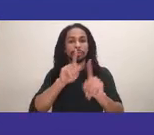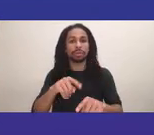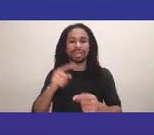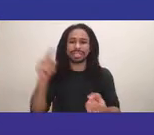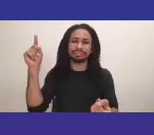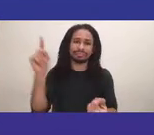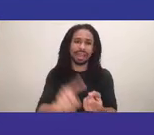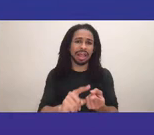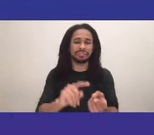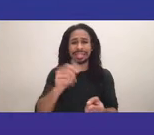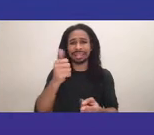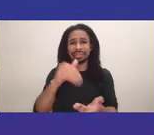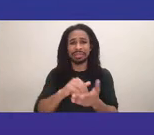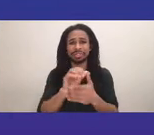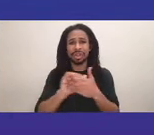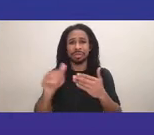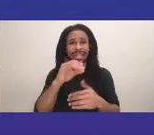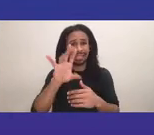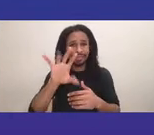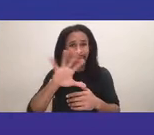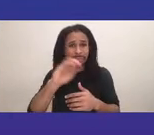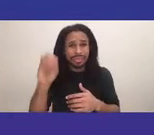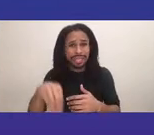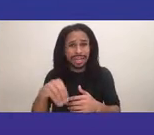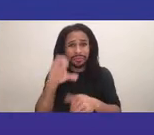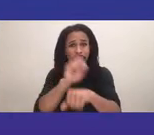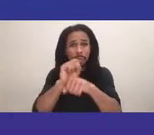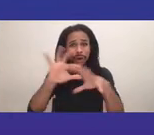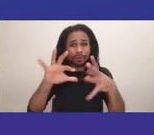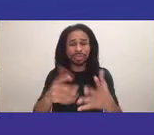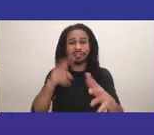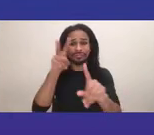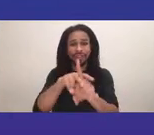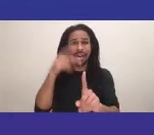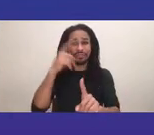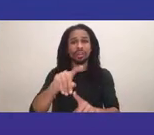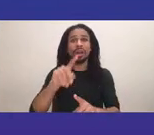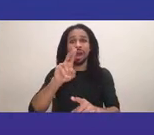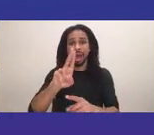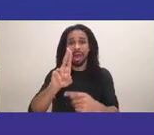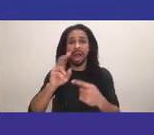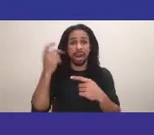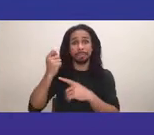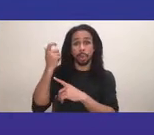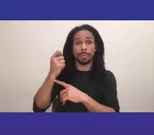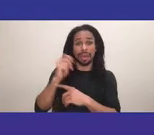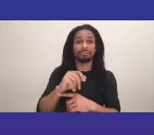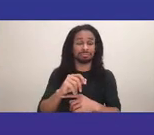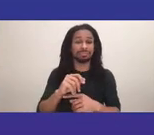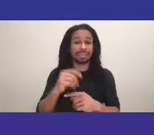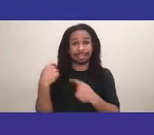and 75% of the workforce have filed for unemployment since 2020.